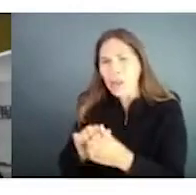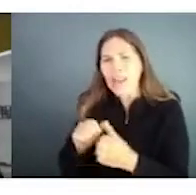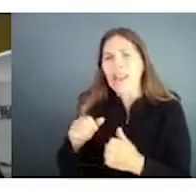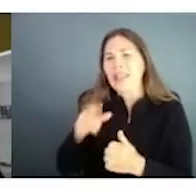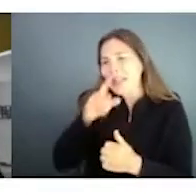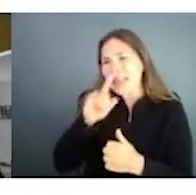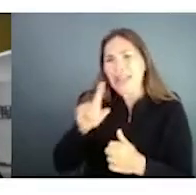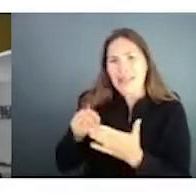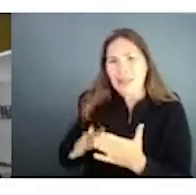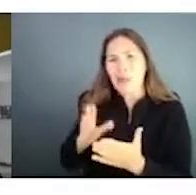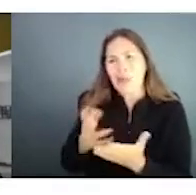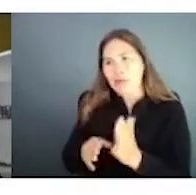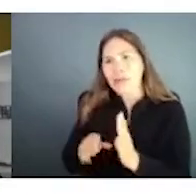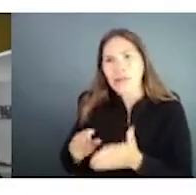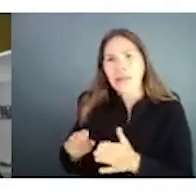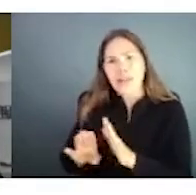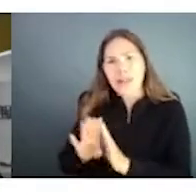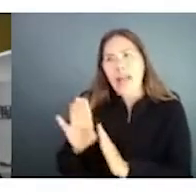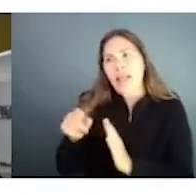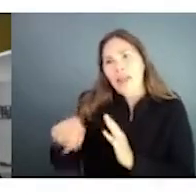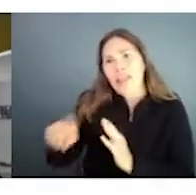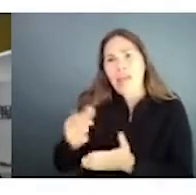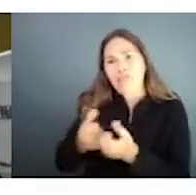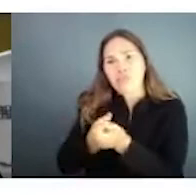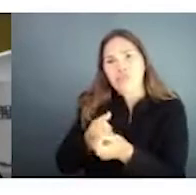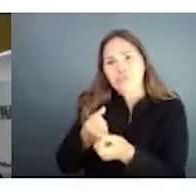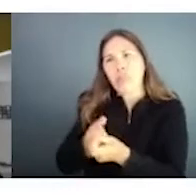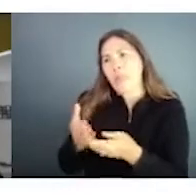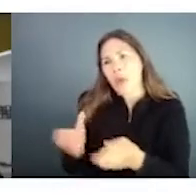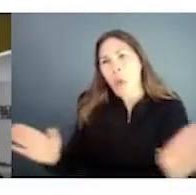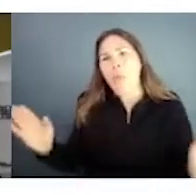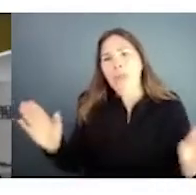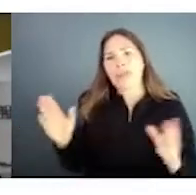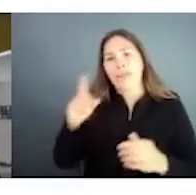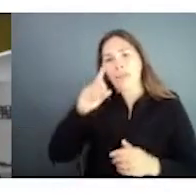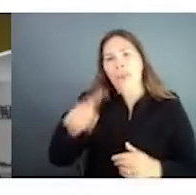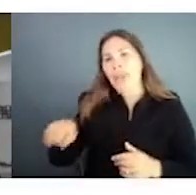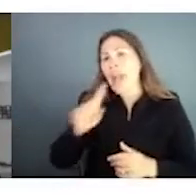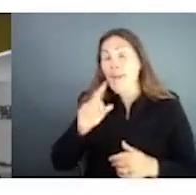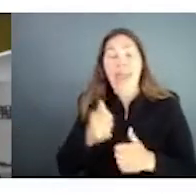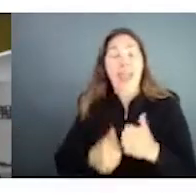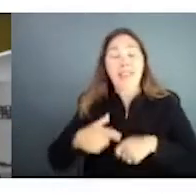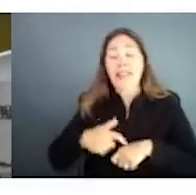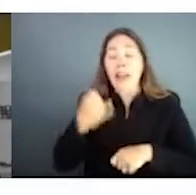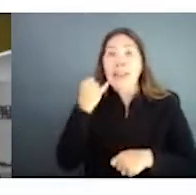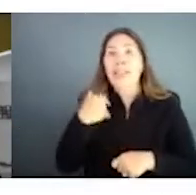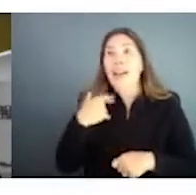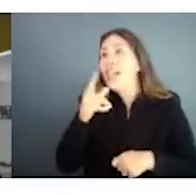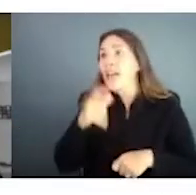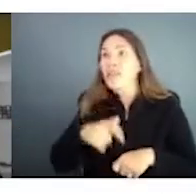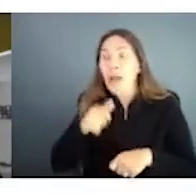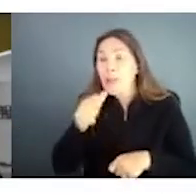up, be open for them. I'm open as soon as I get to school, every lunch that I'm not on duty or in a